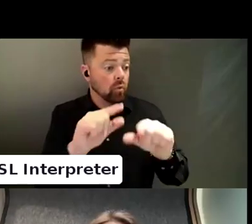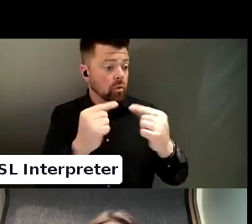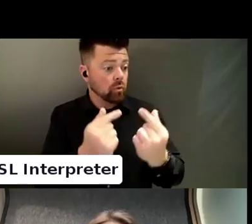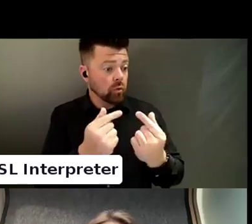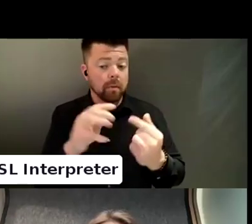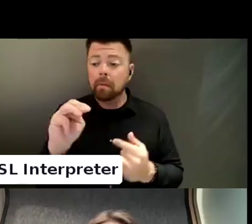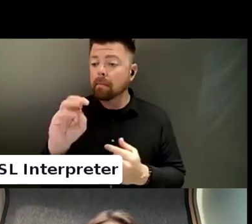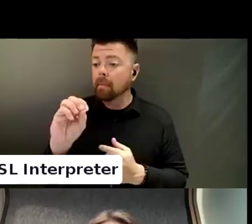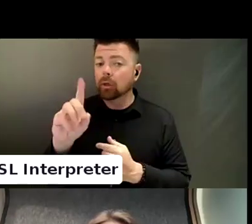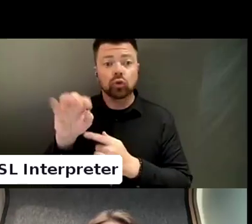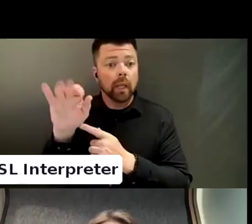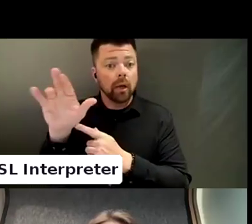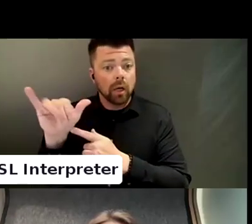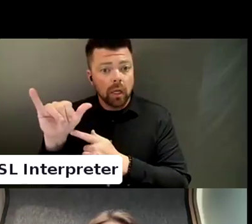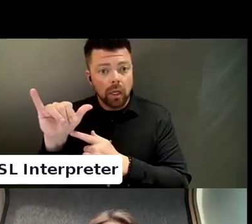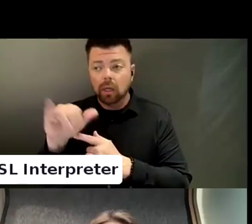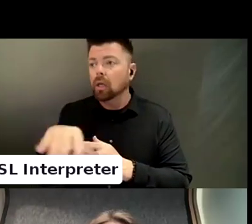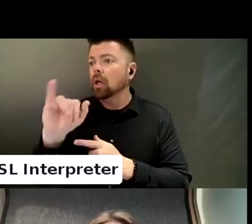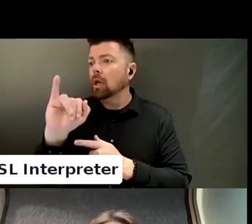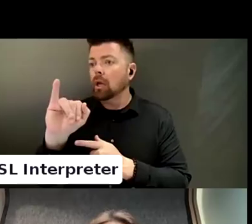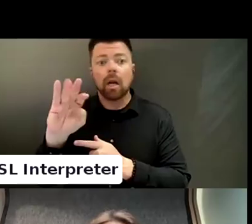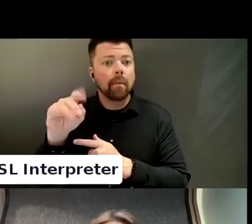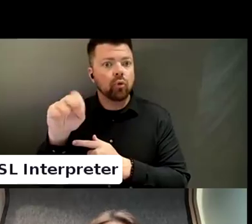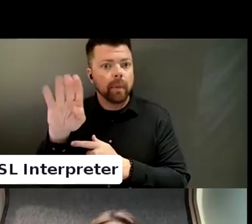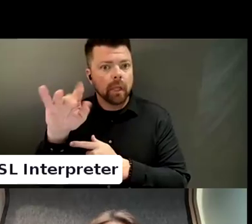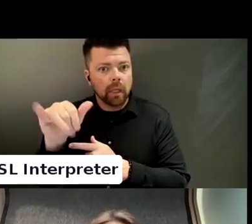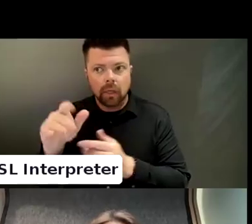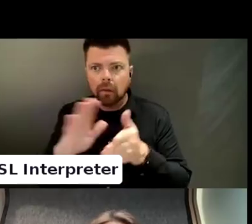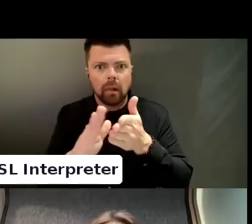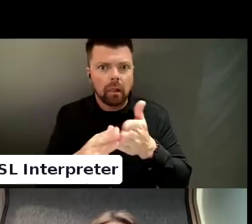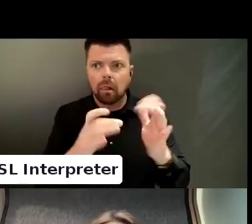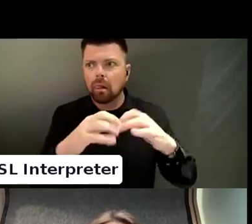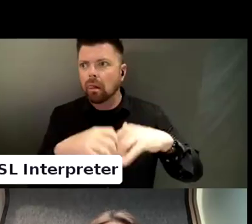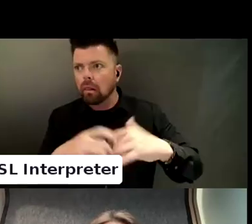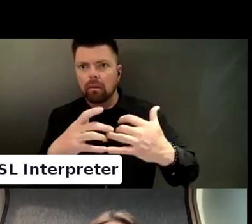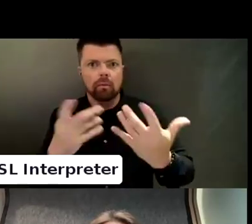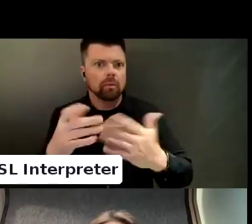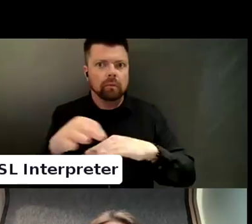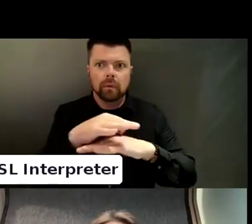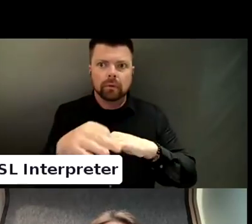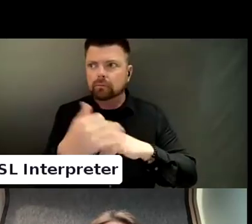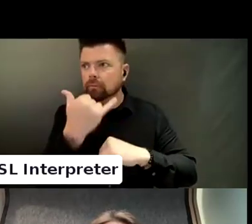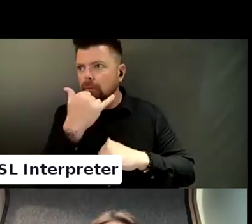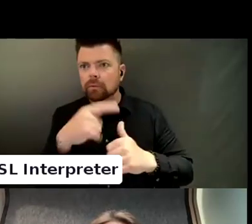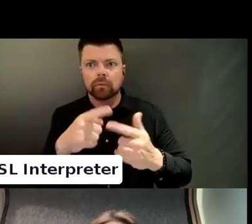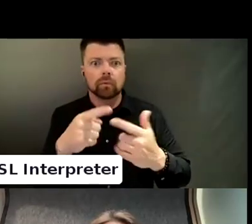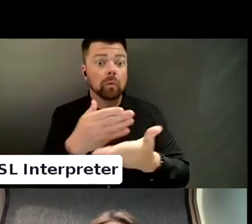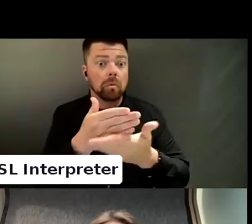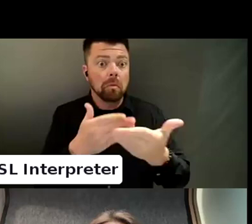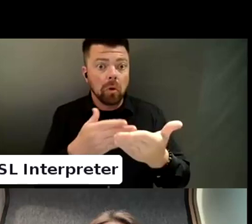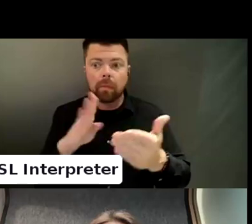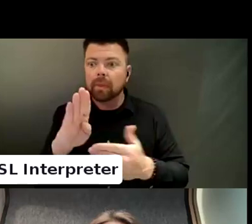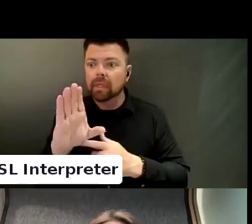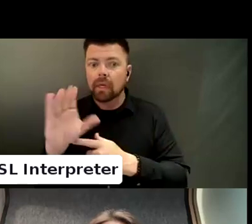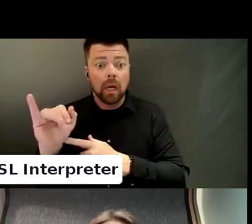modularity and interoperability. So if components go bad, where can we find ways where various components of BCIs